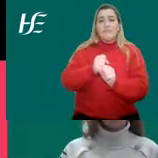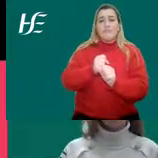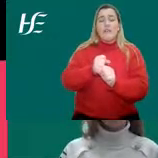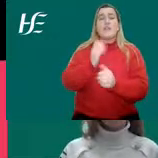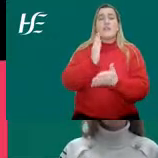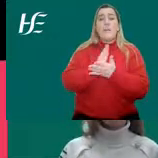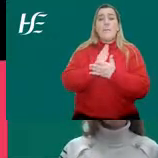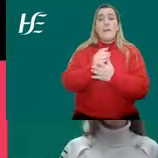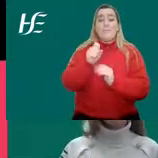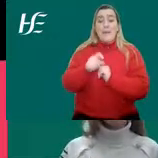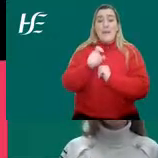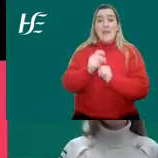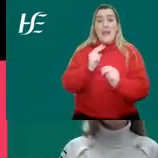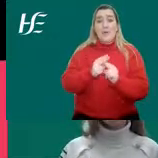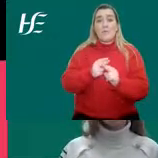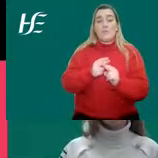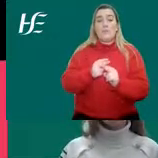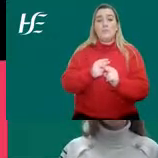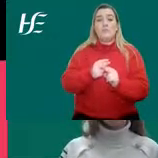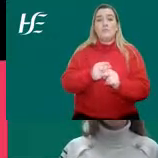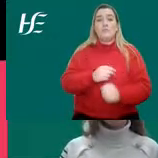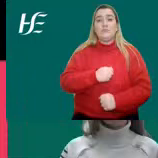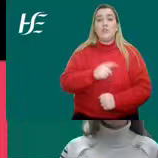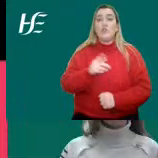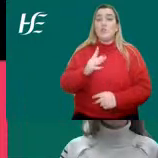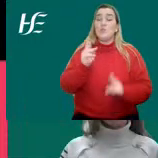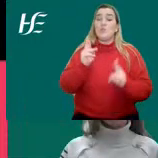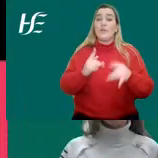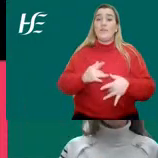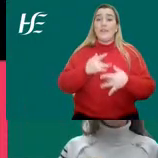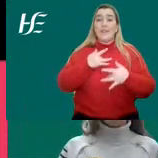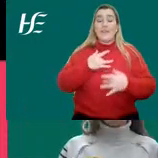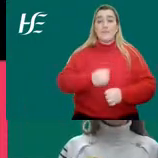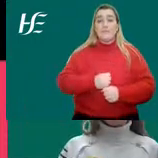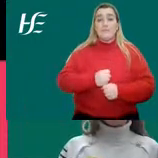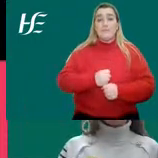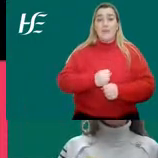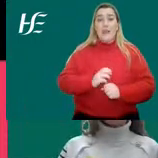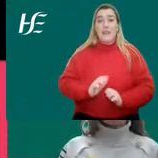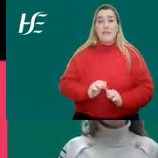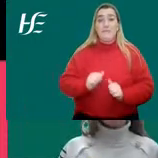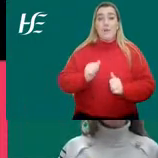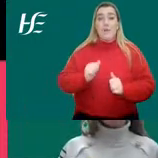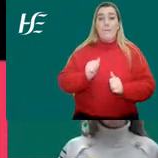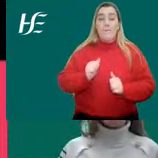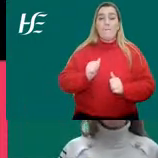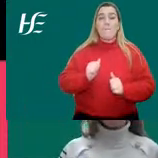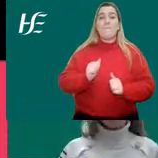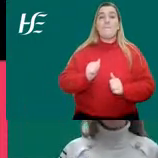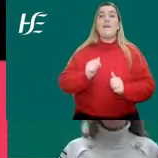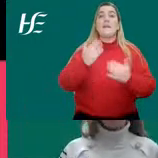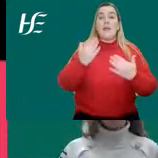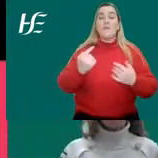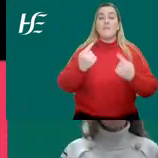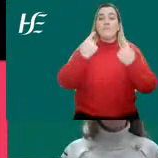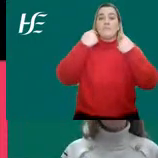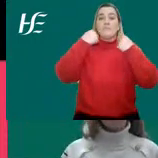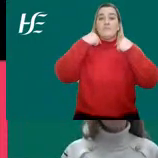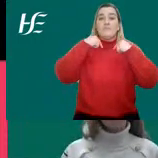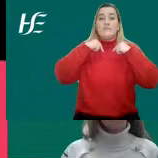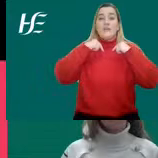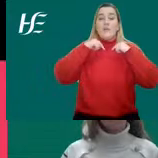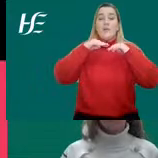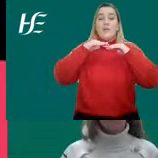urine. You should feel a squeeze and lift up. Now, breathe in and let go, and you should